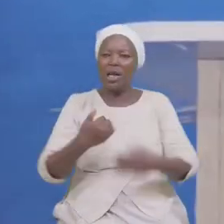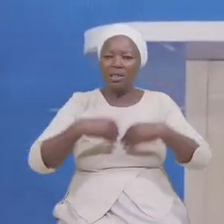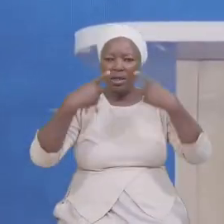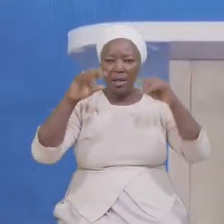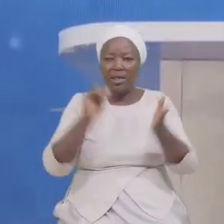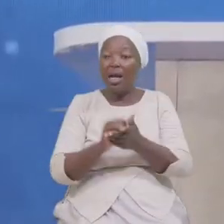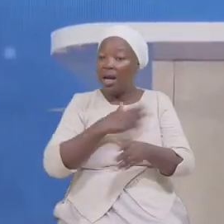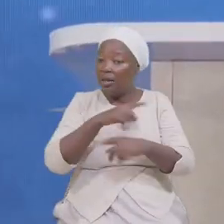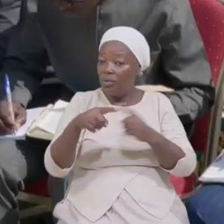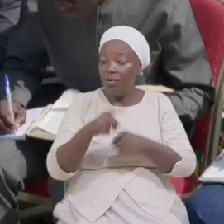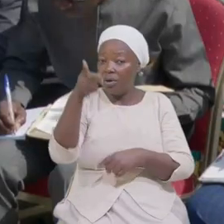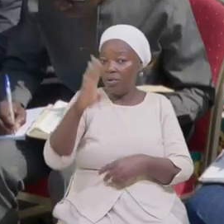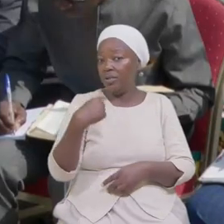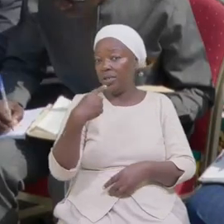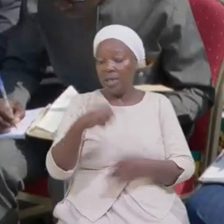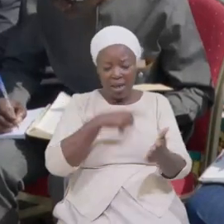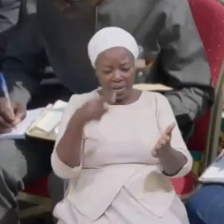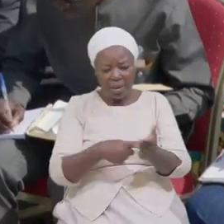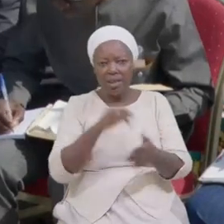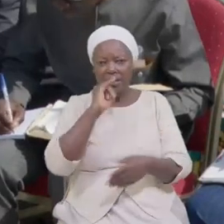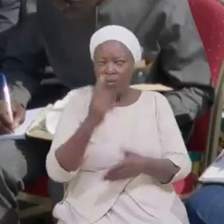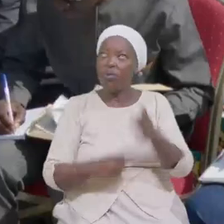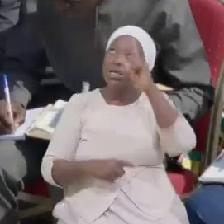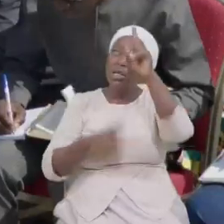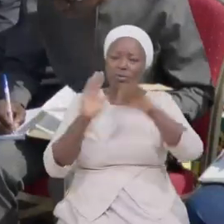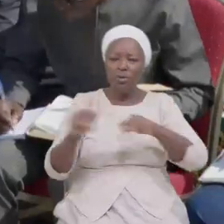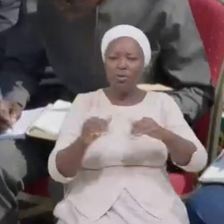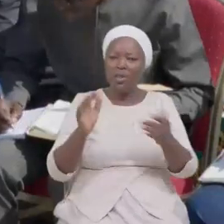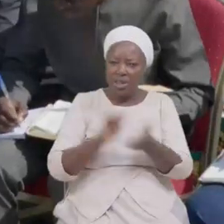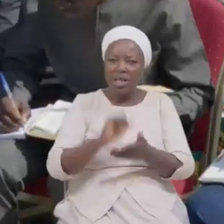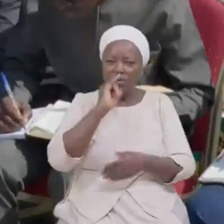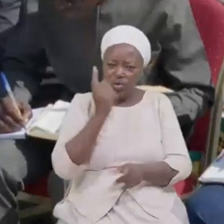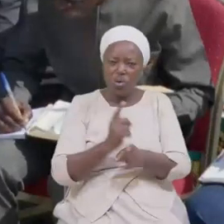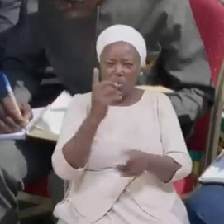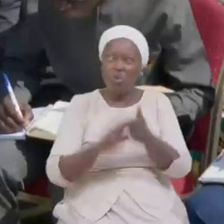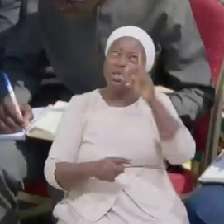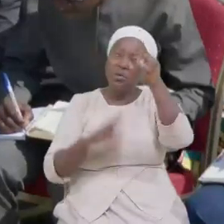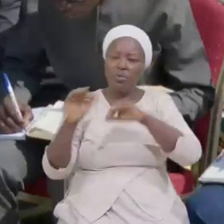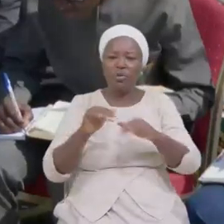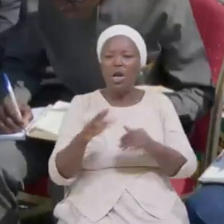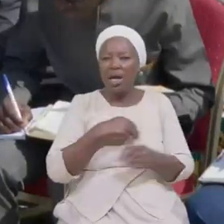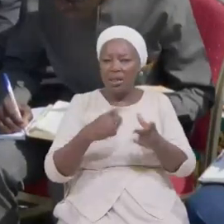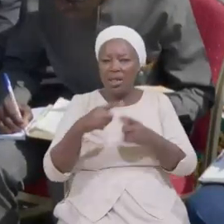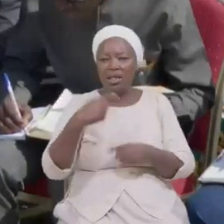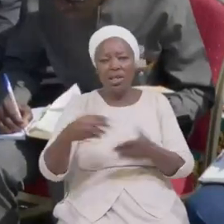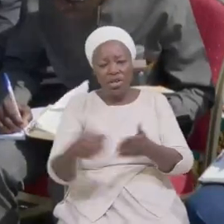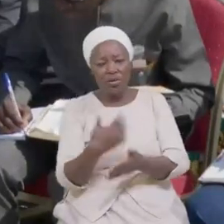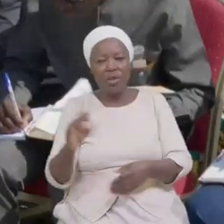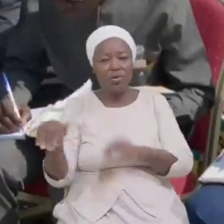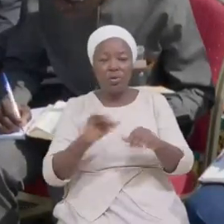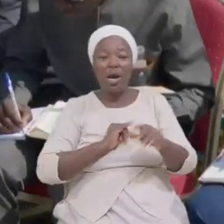God says, this is what he will do, that is what he will do. And he says, new things do I